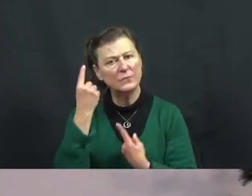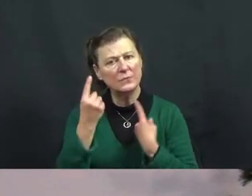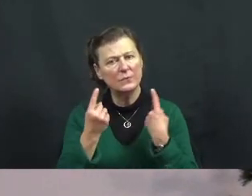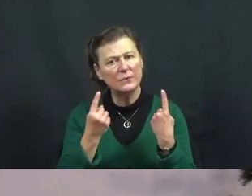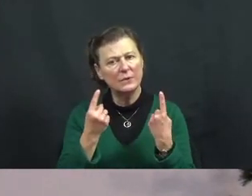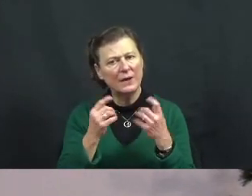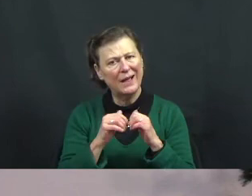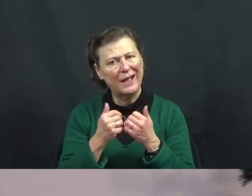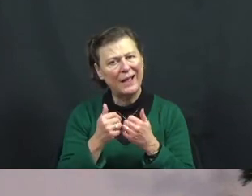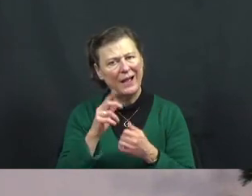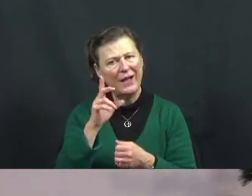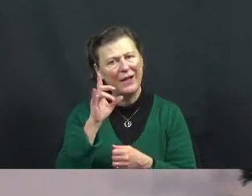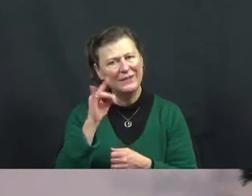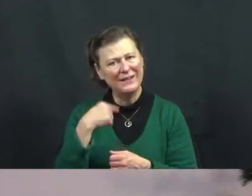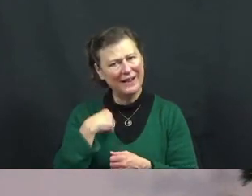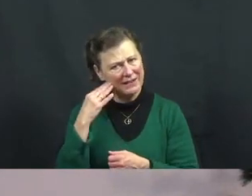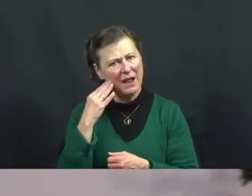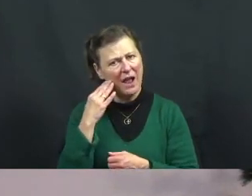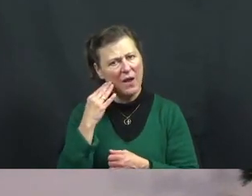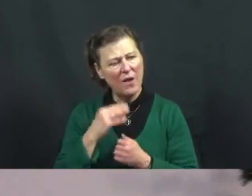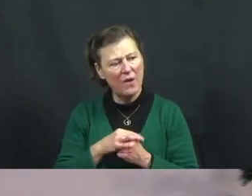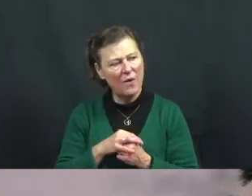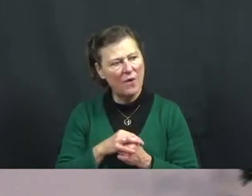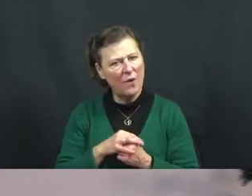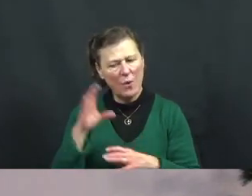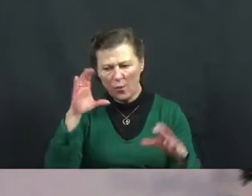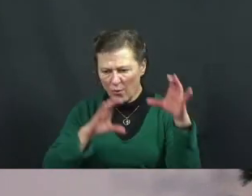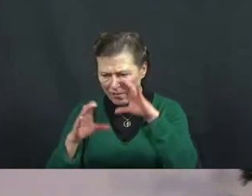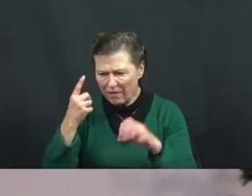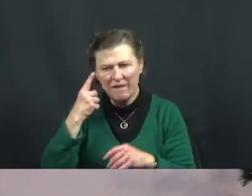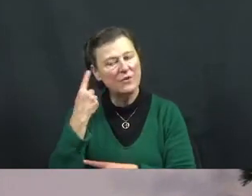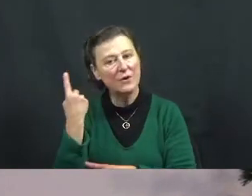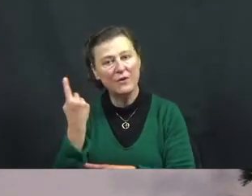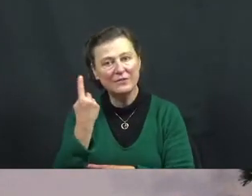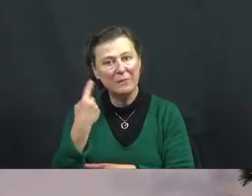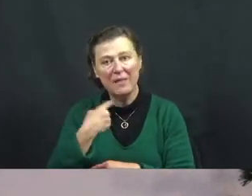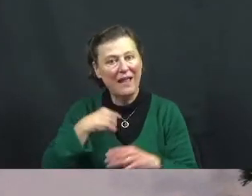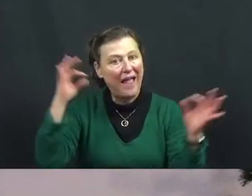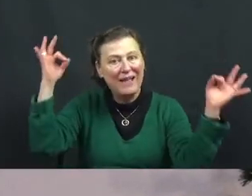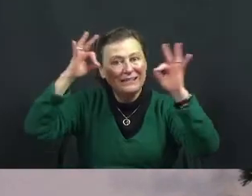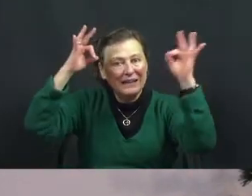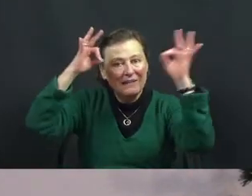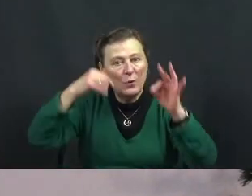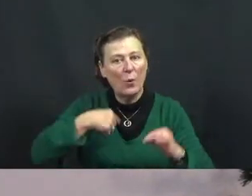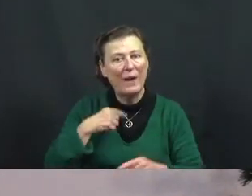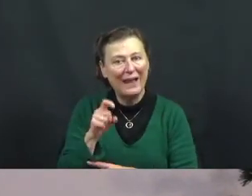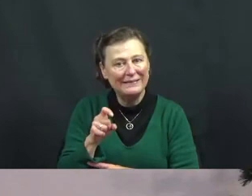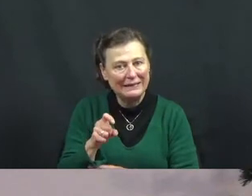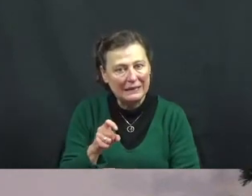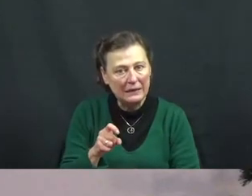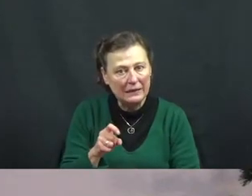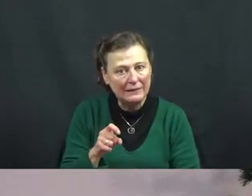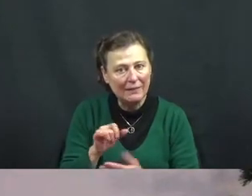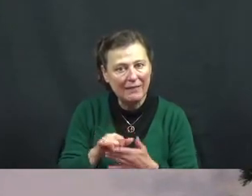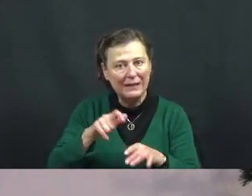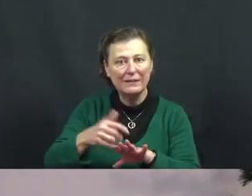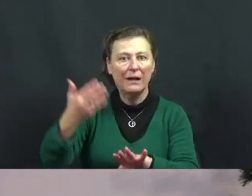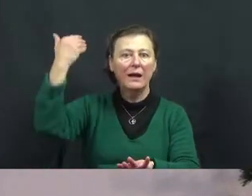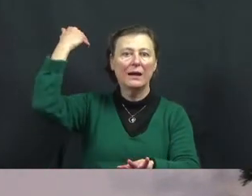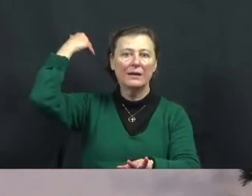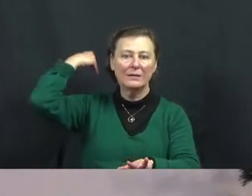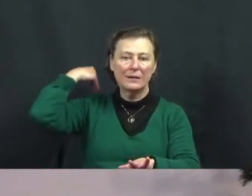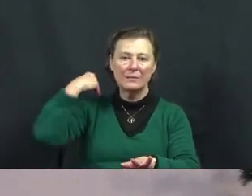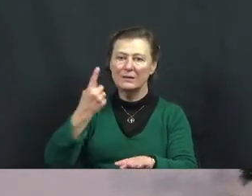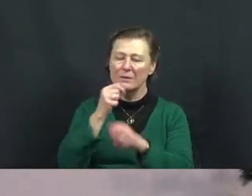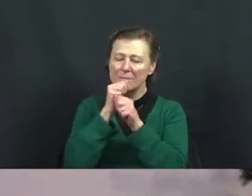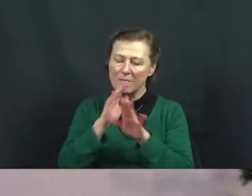how did I know? How did I know to look for something that I didn't even know I needed? Something that would bless